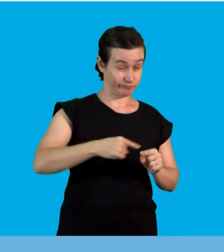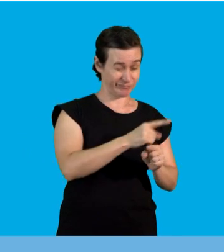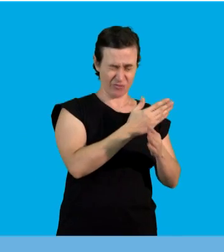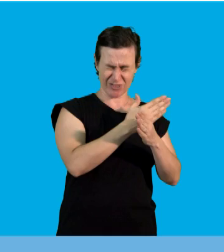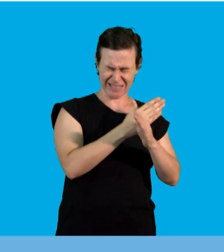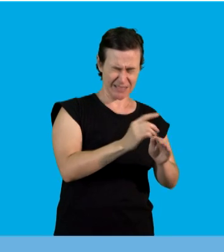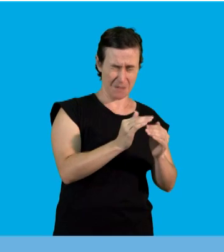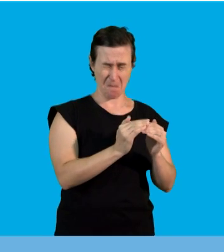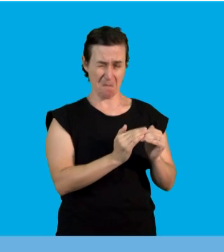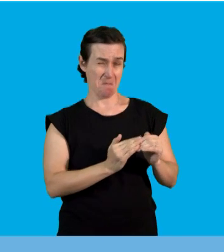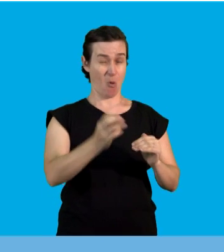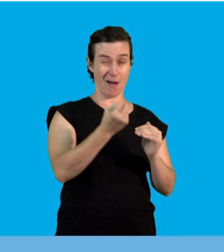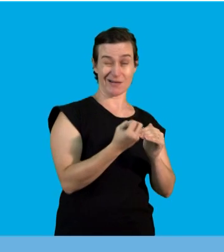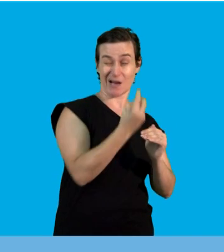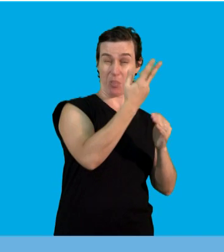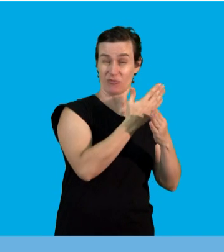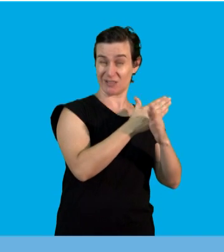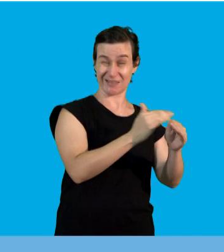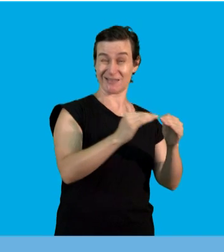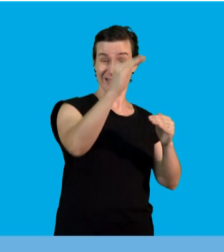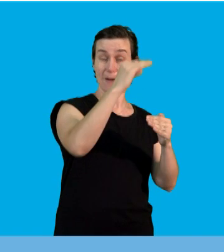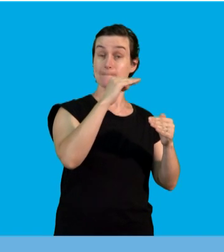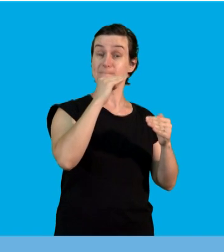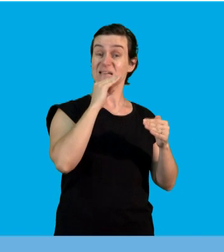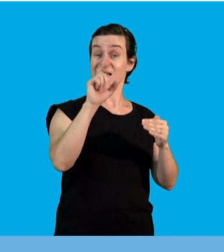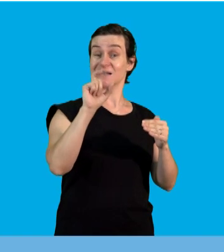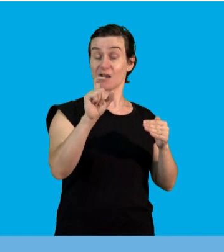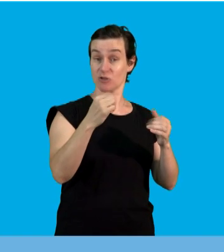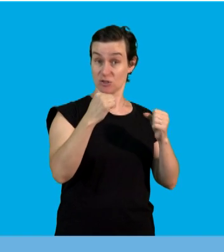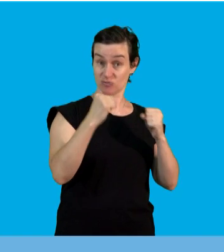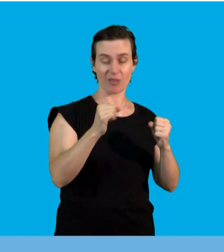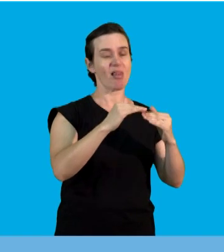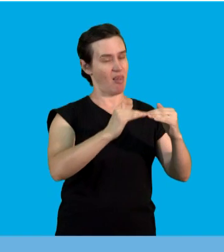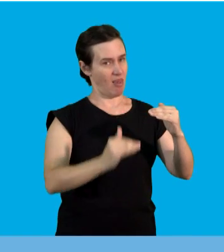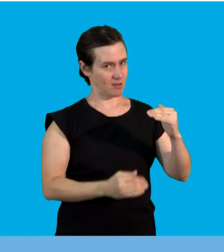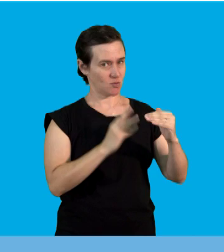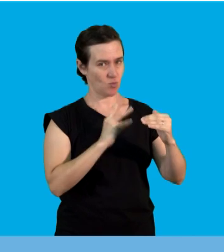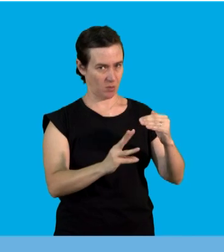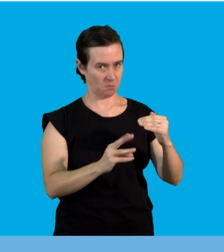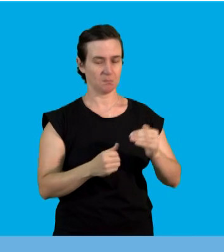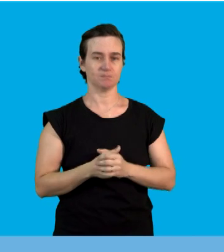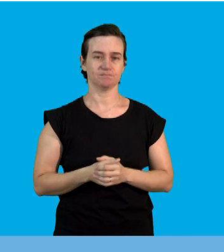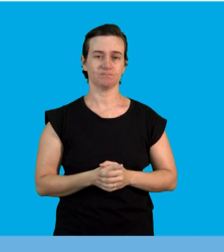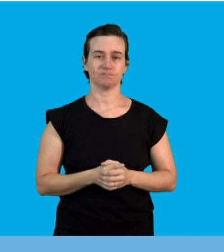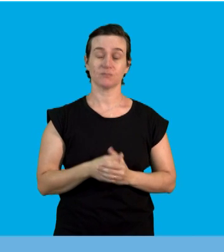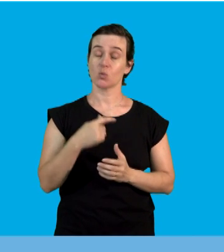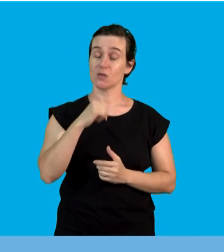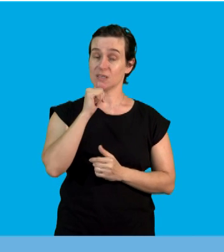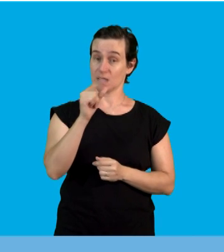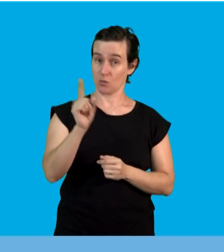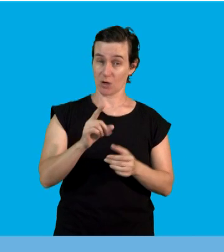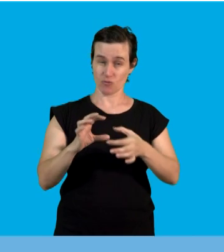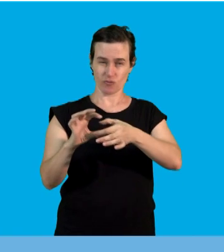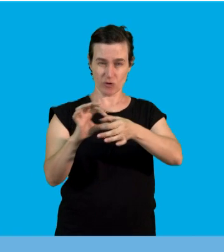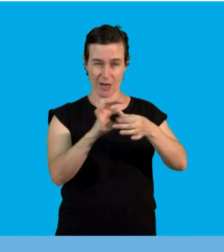that relationship that when one increases, the other one must decrease proportionally. Hence, we're saying that the relationship between the